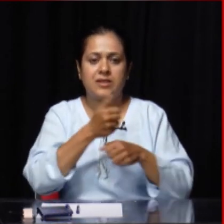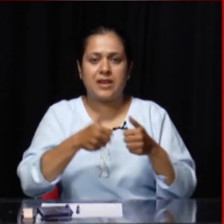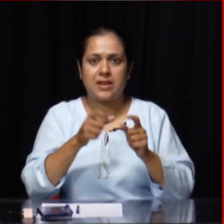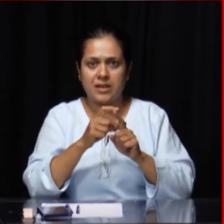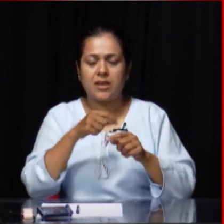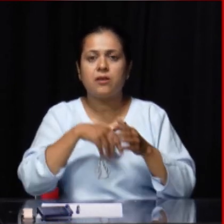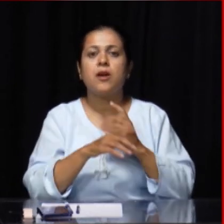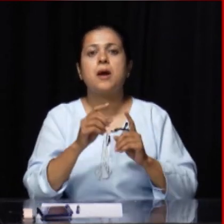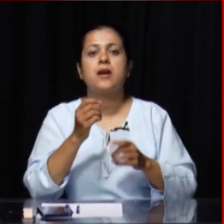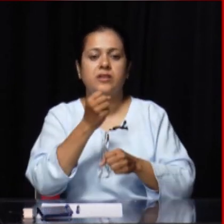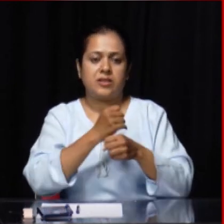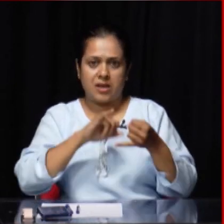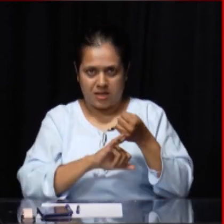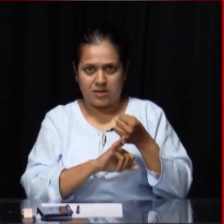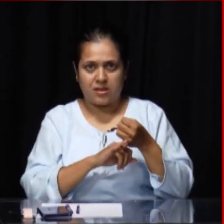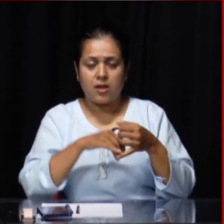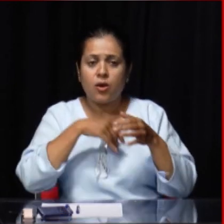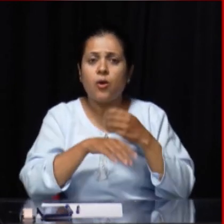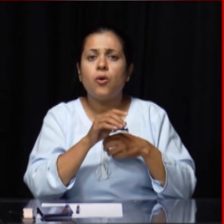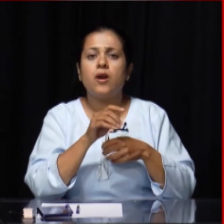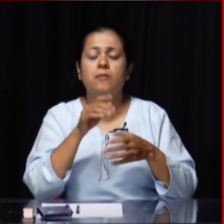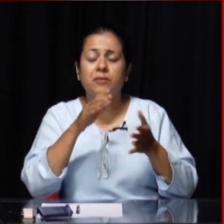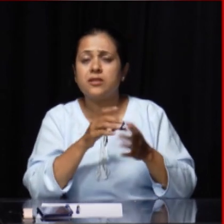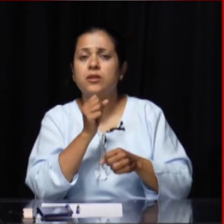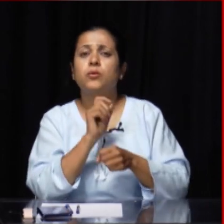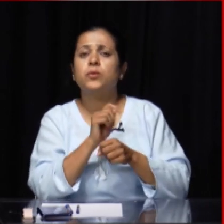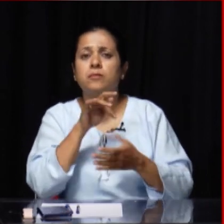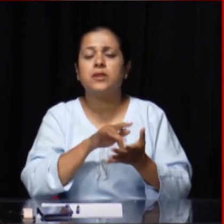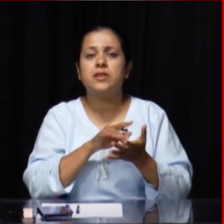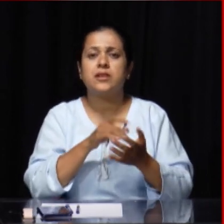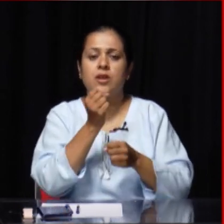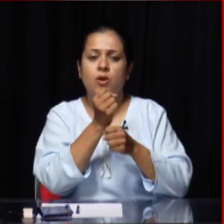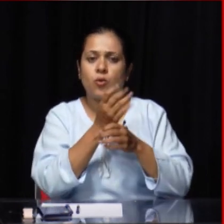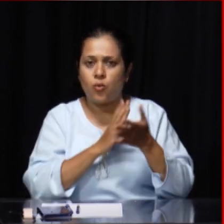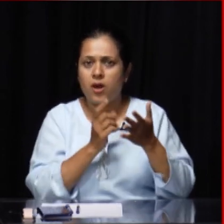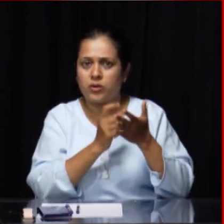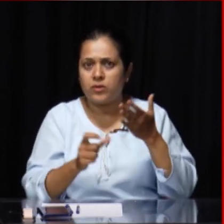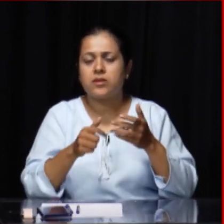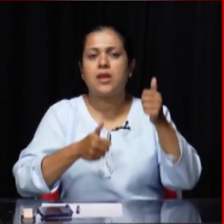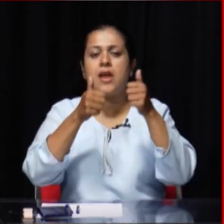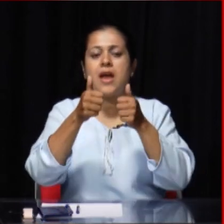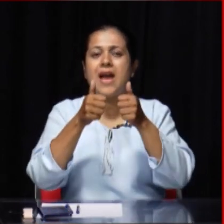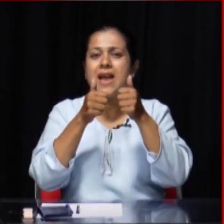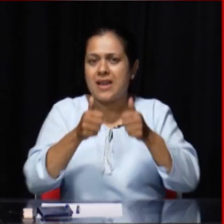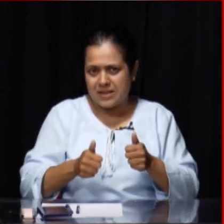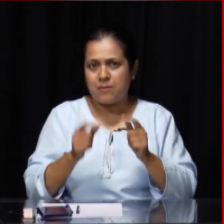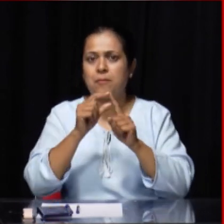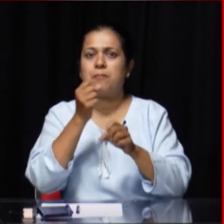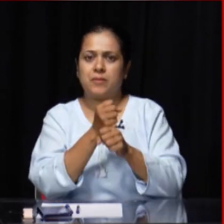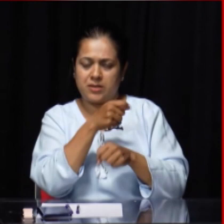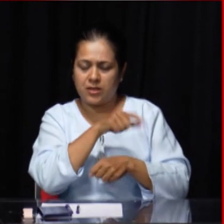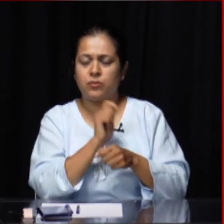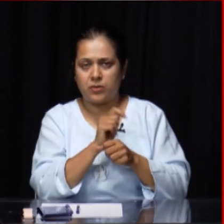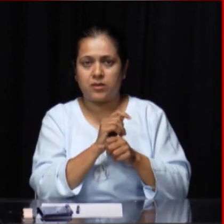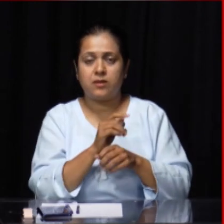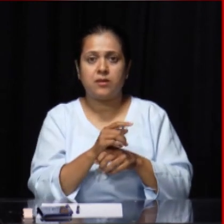this association. He works in Goa University. He is a LDC in examination center of the Goa University. And